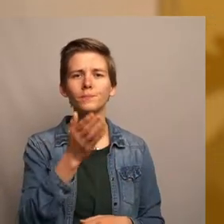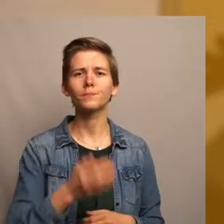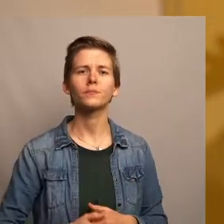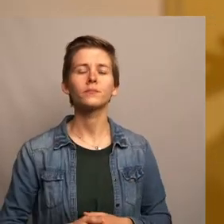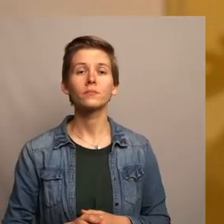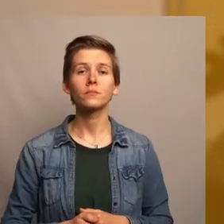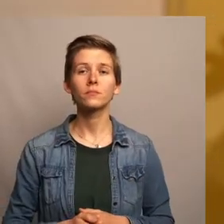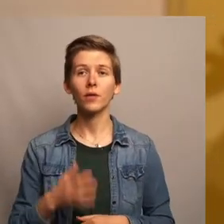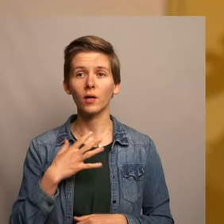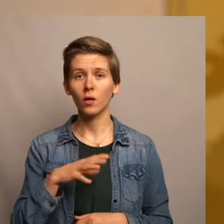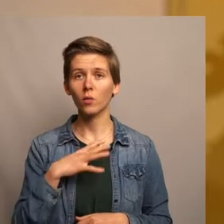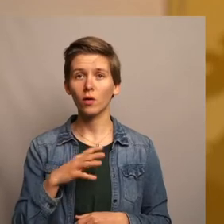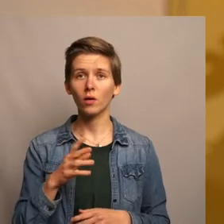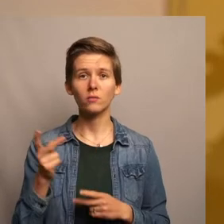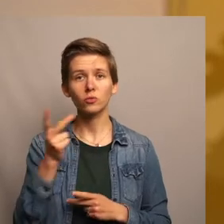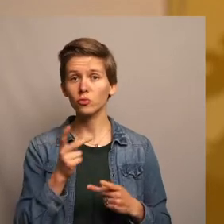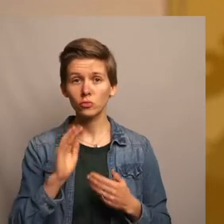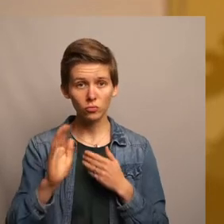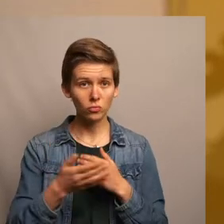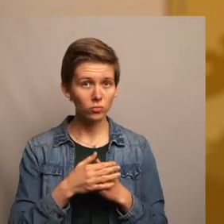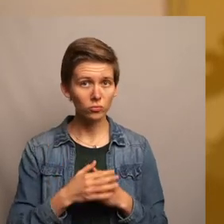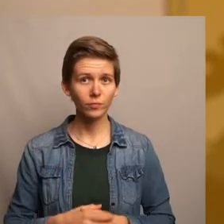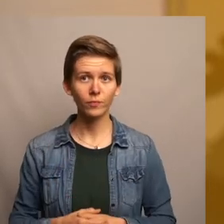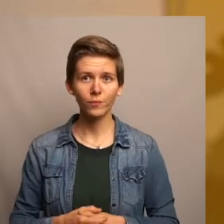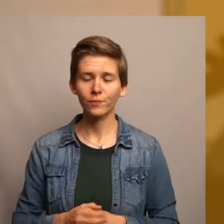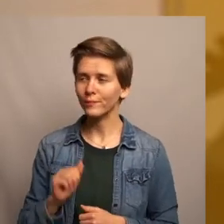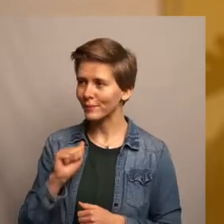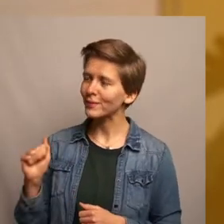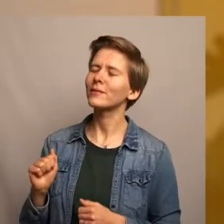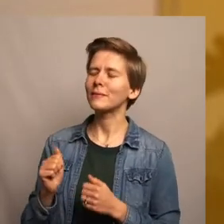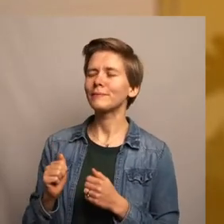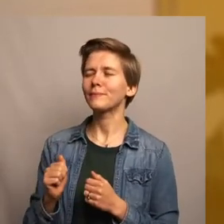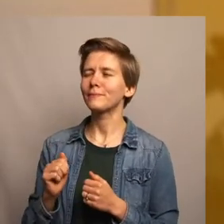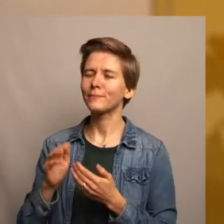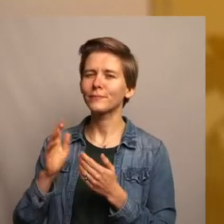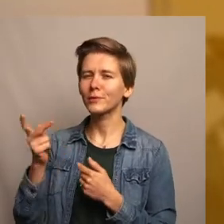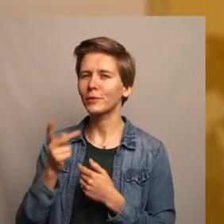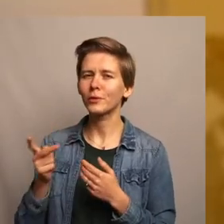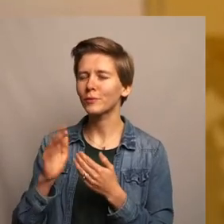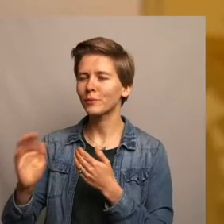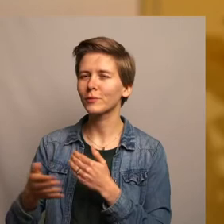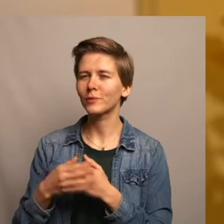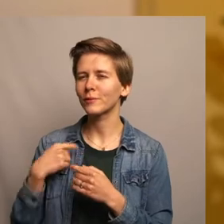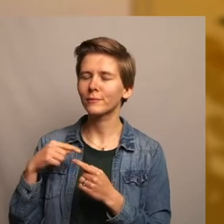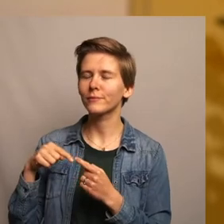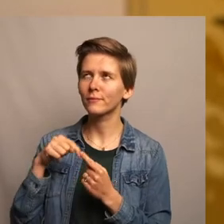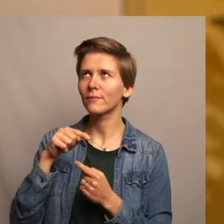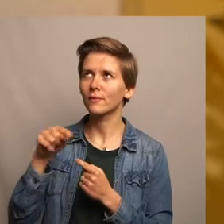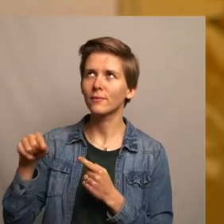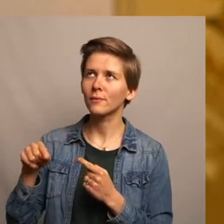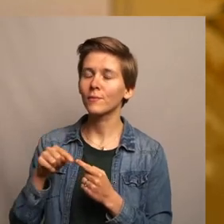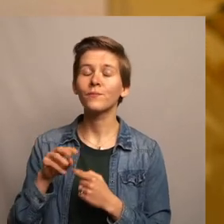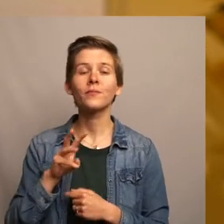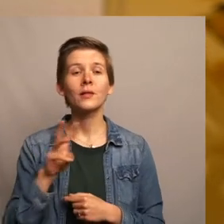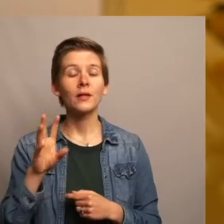you want me to repeat the question? If you could repeat the question, please, so that I can kind of circle. I ask, like, what structural